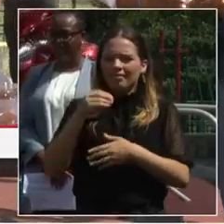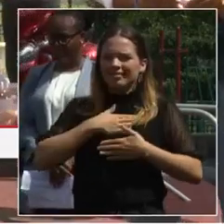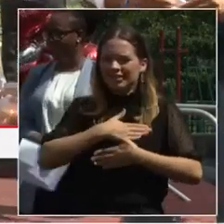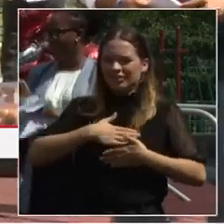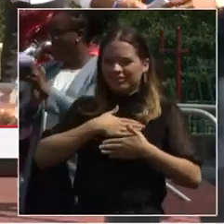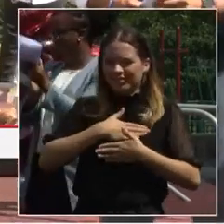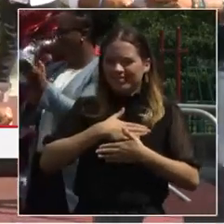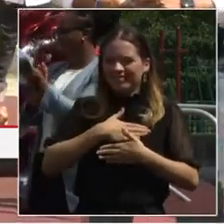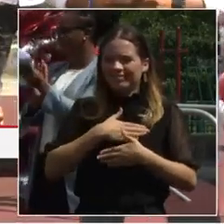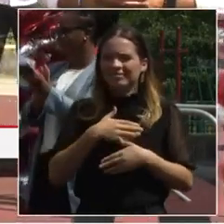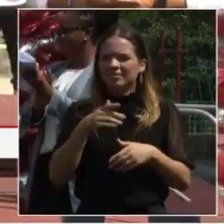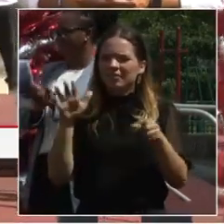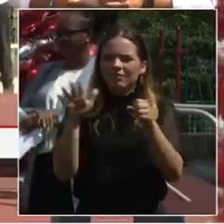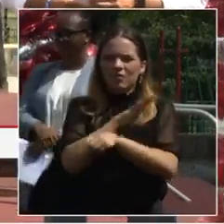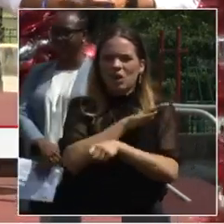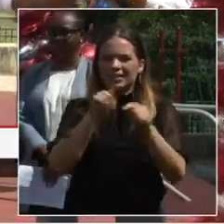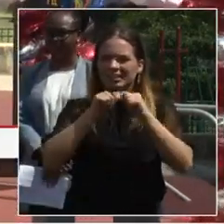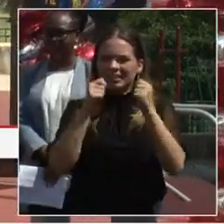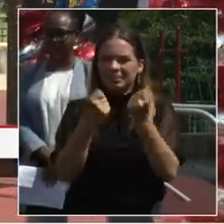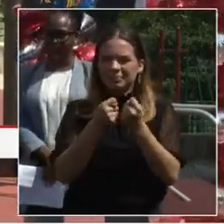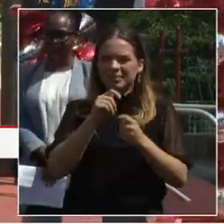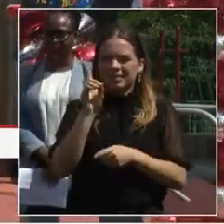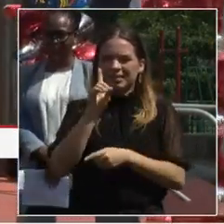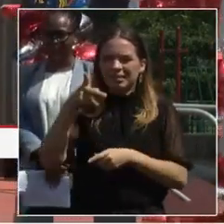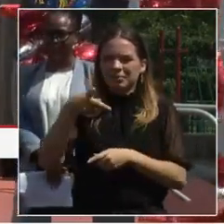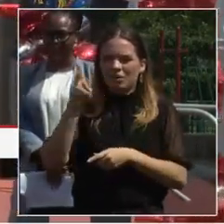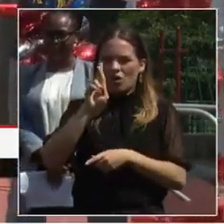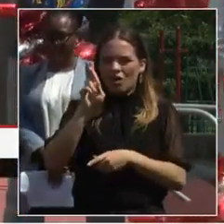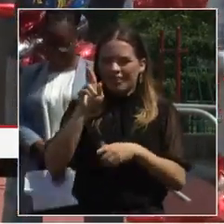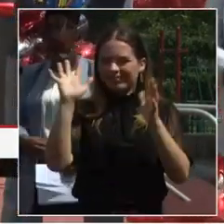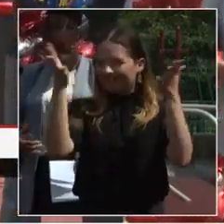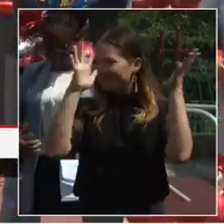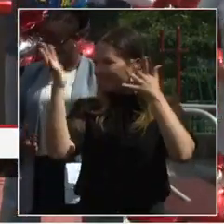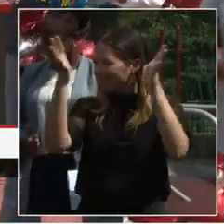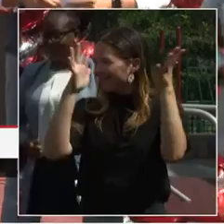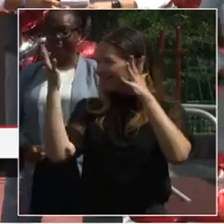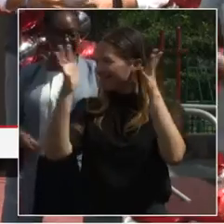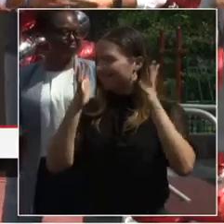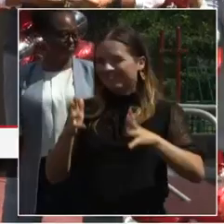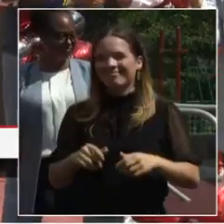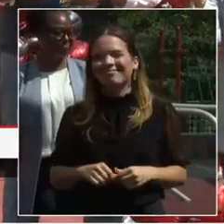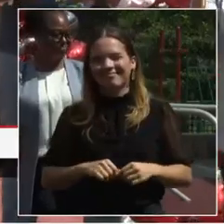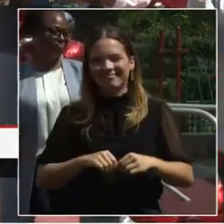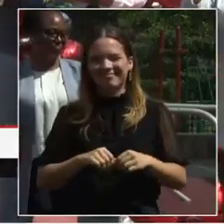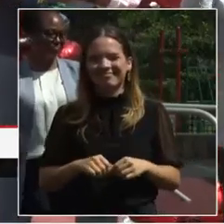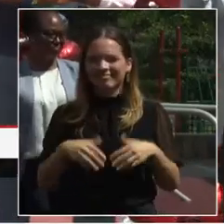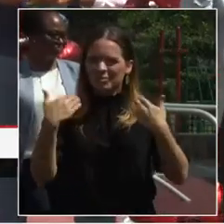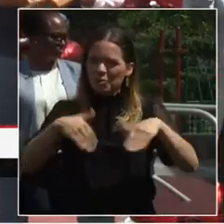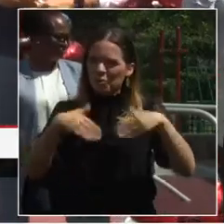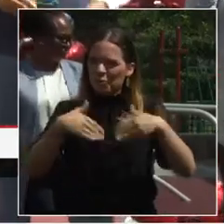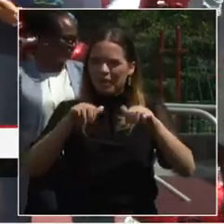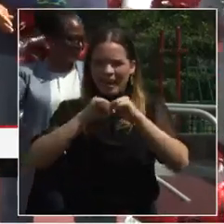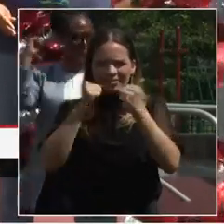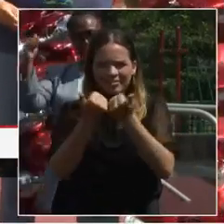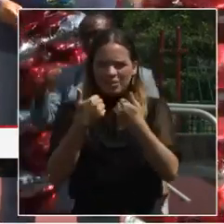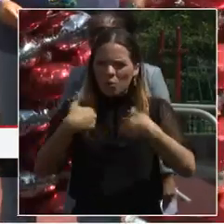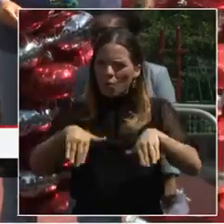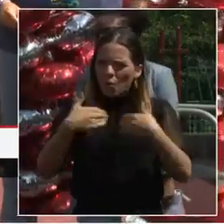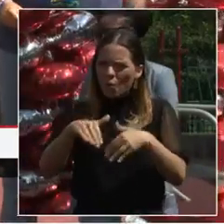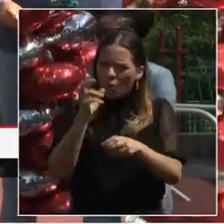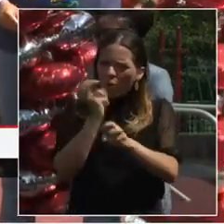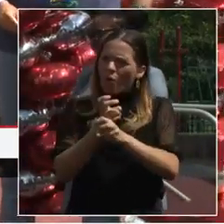entire team at DPR. Let's give him one more round of applause. It's one of the hardest working agencies in D.C. government, I got to tell